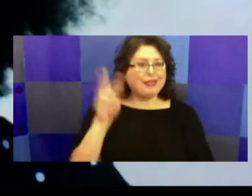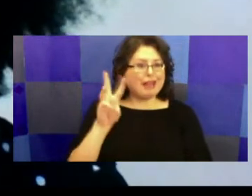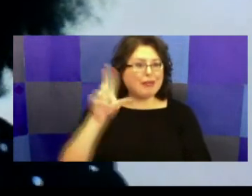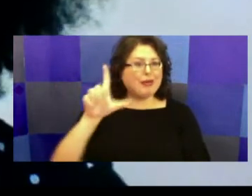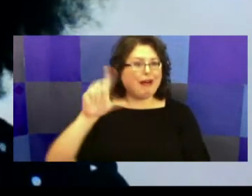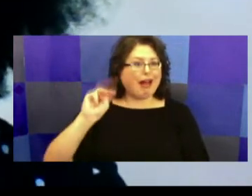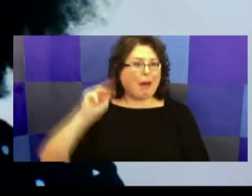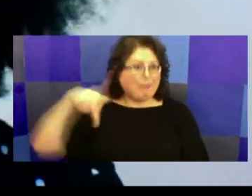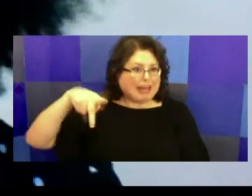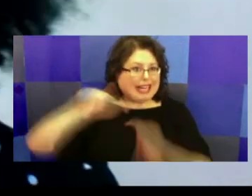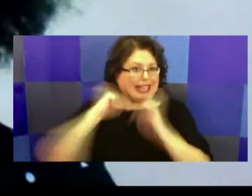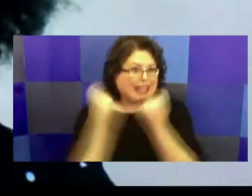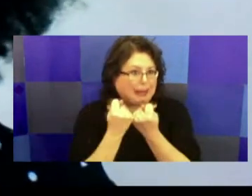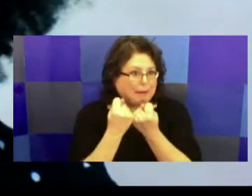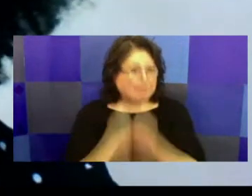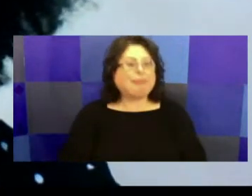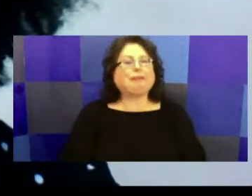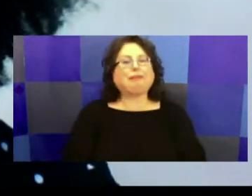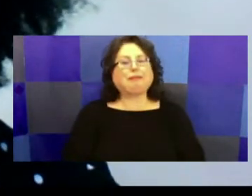team.